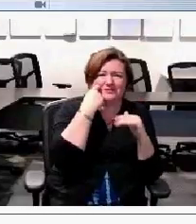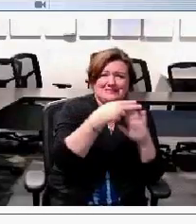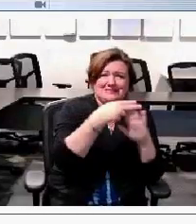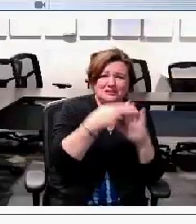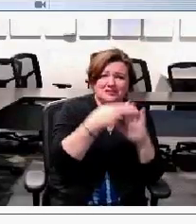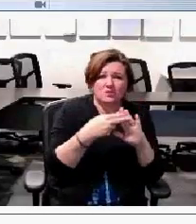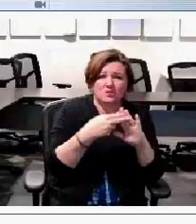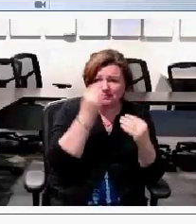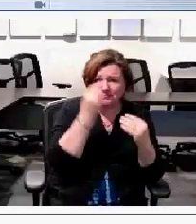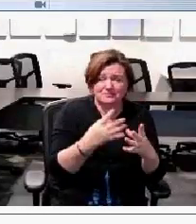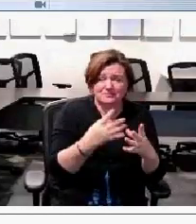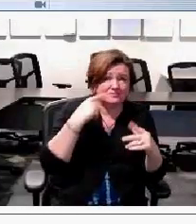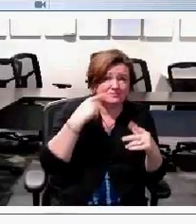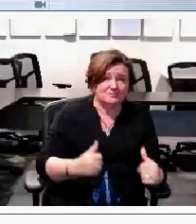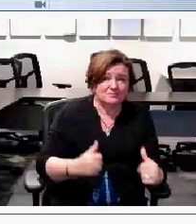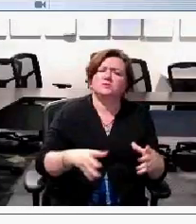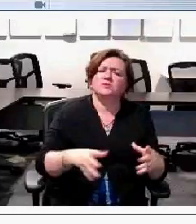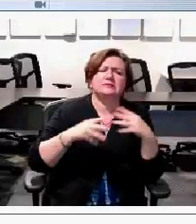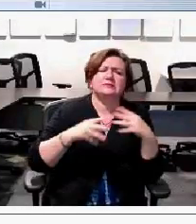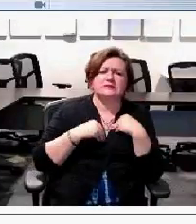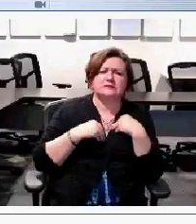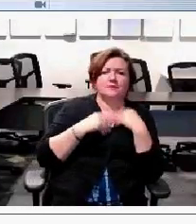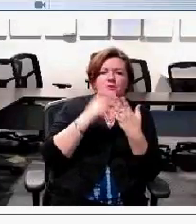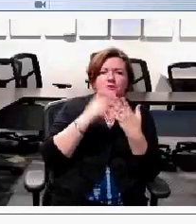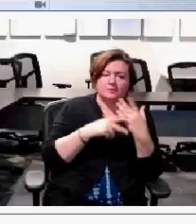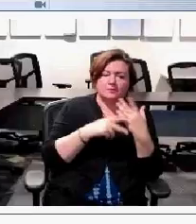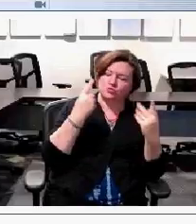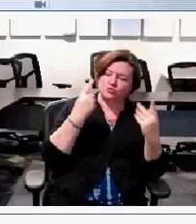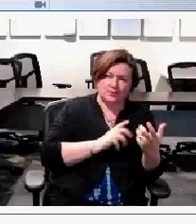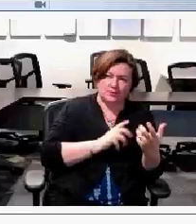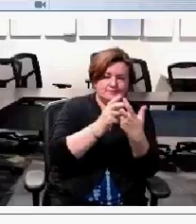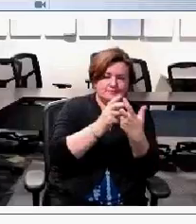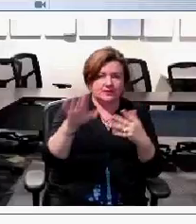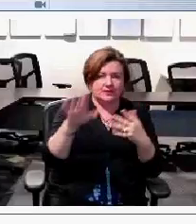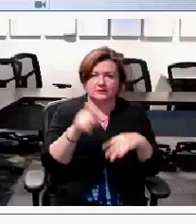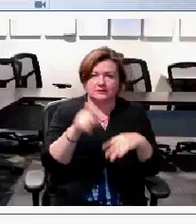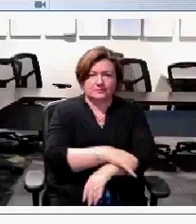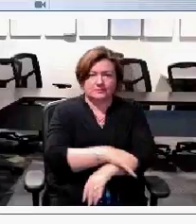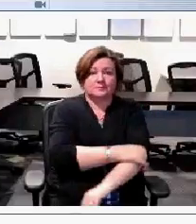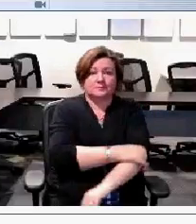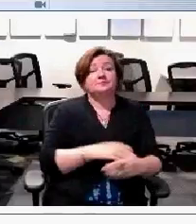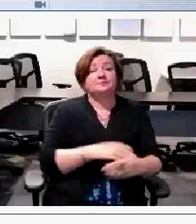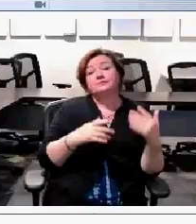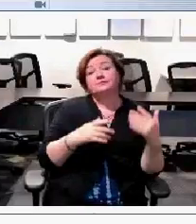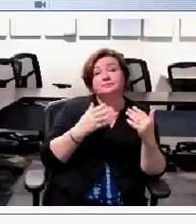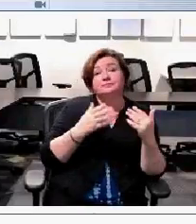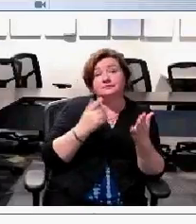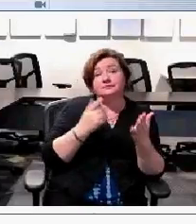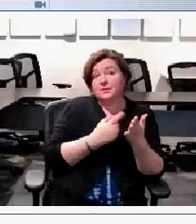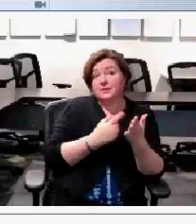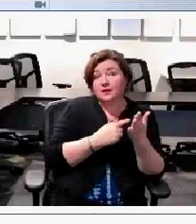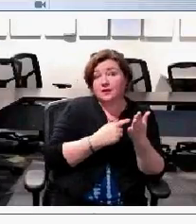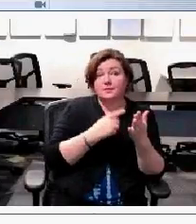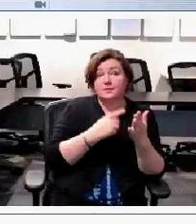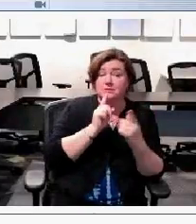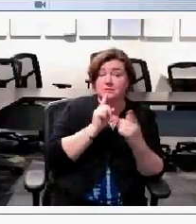to accepting those kids into the program if we can meet some need for them. So sometimes it's individual